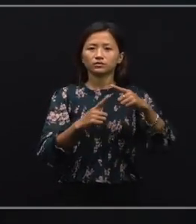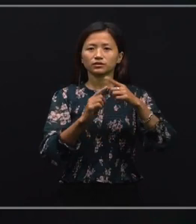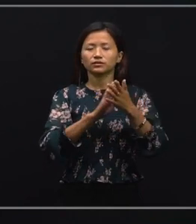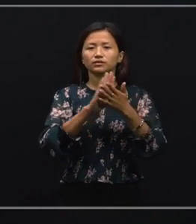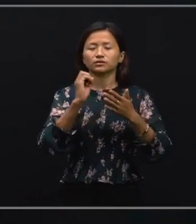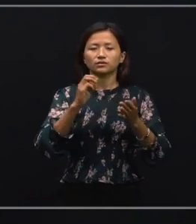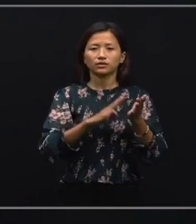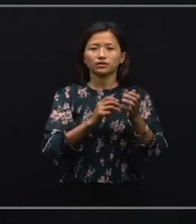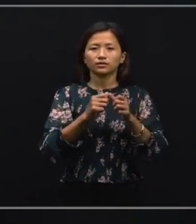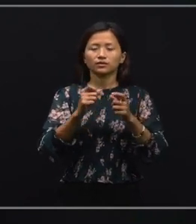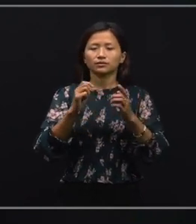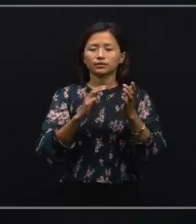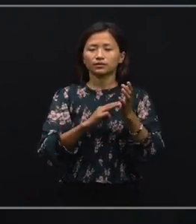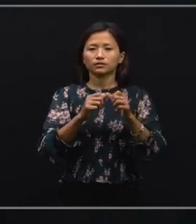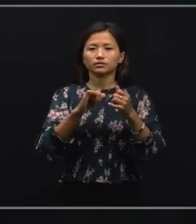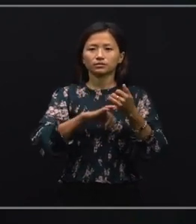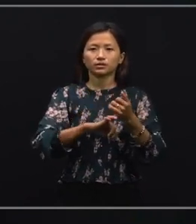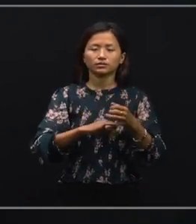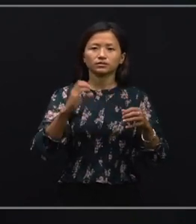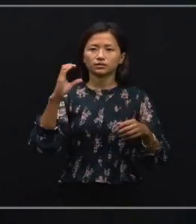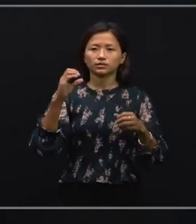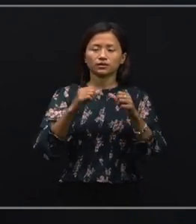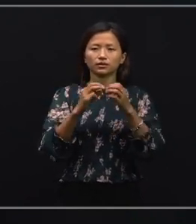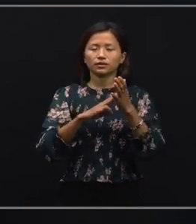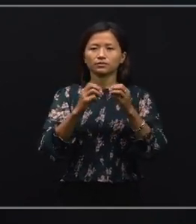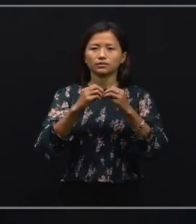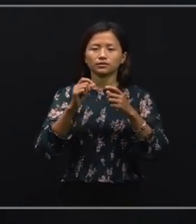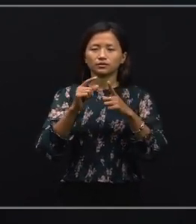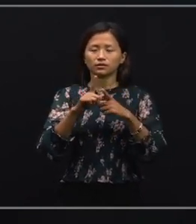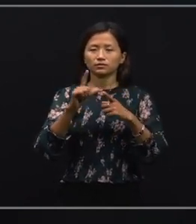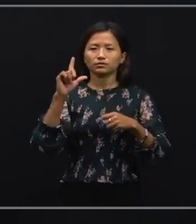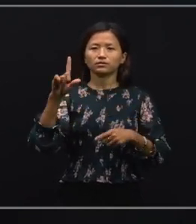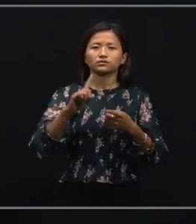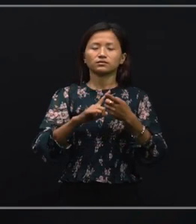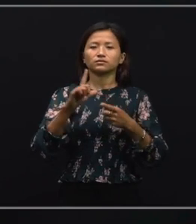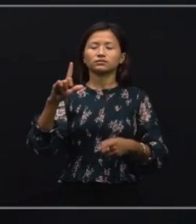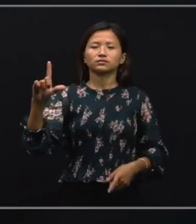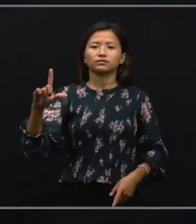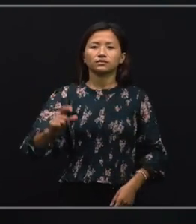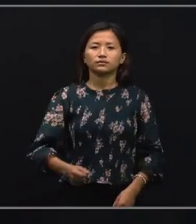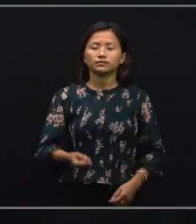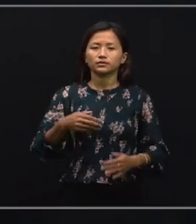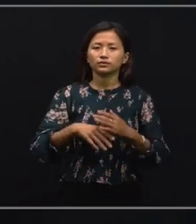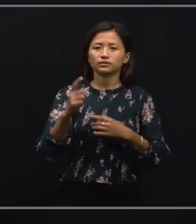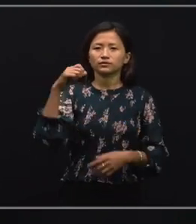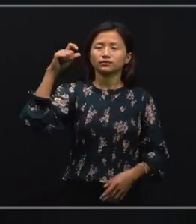I repeat, Lord Ullin's Daughter, written by Thomas Campbell. He was a poet who lived